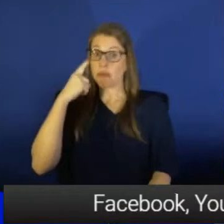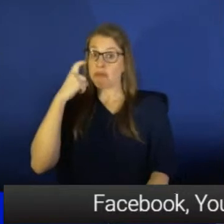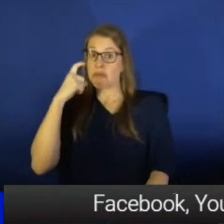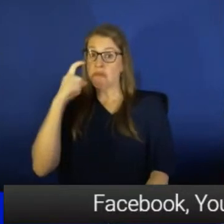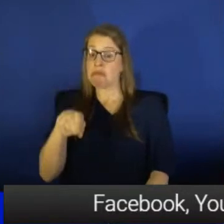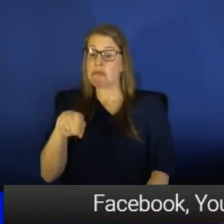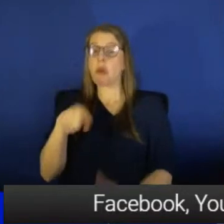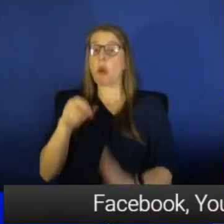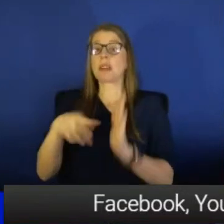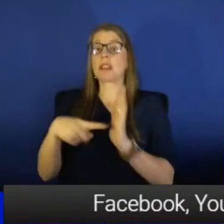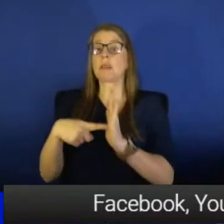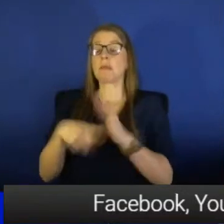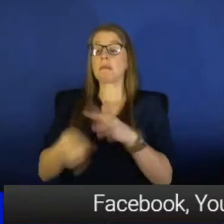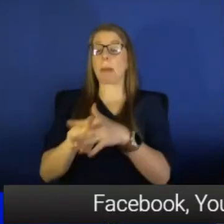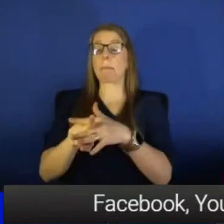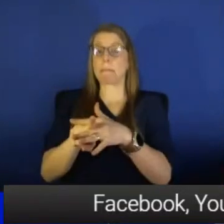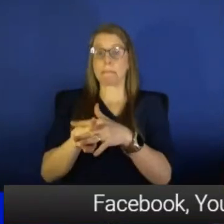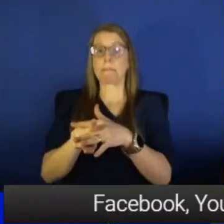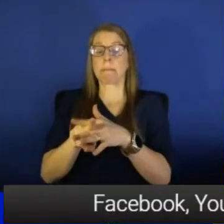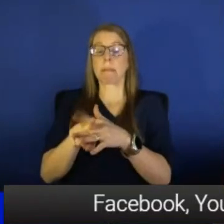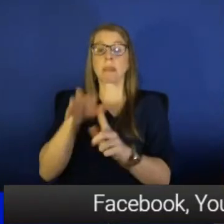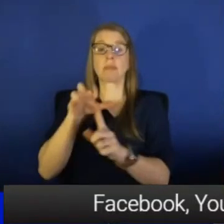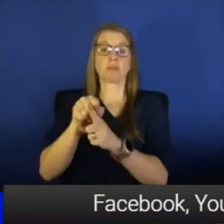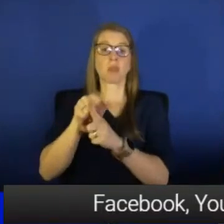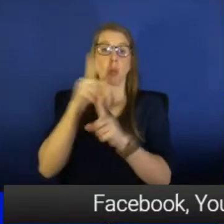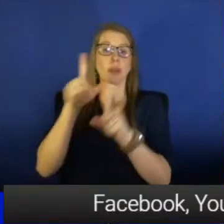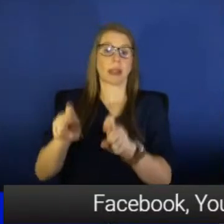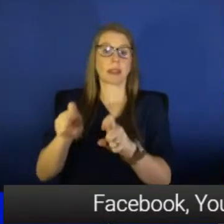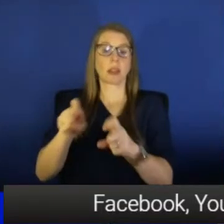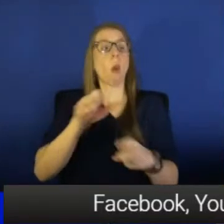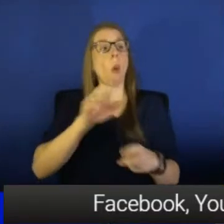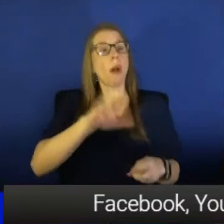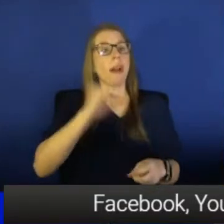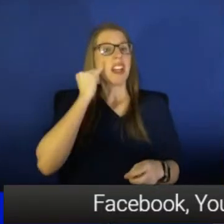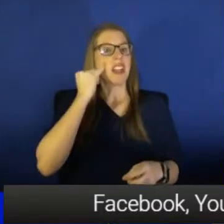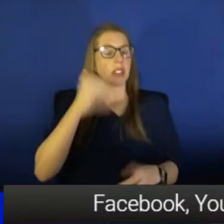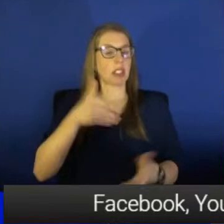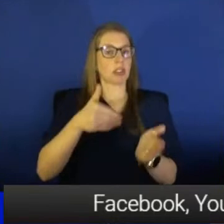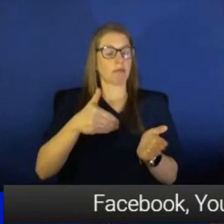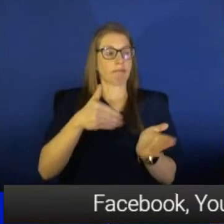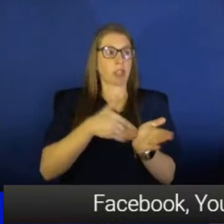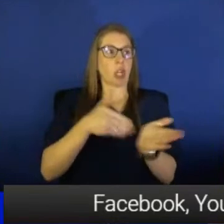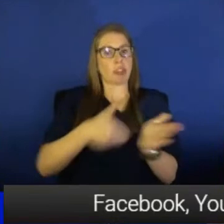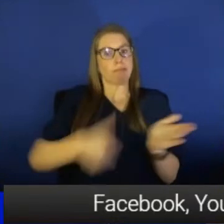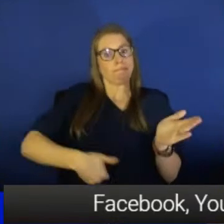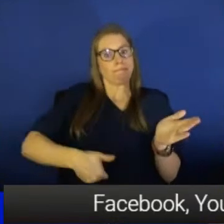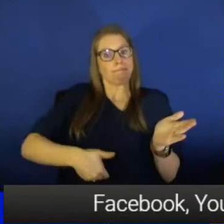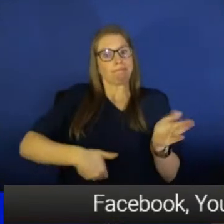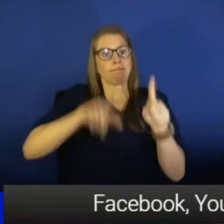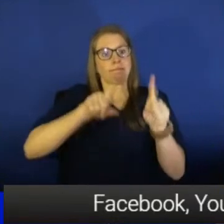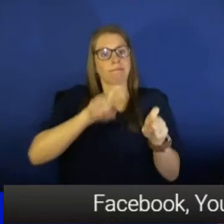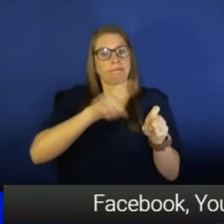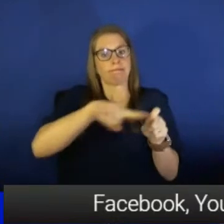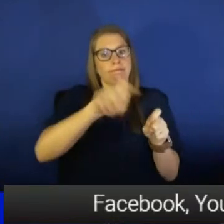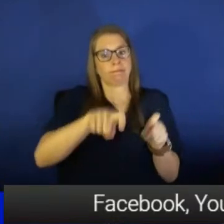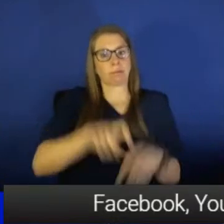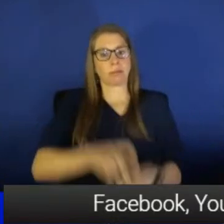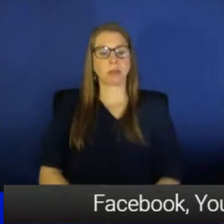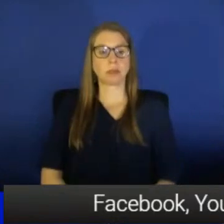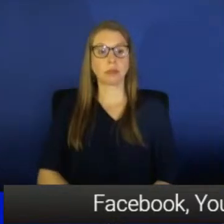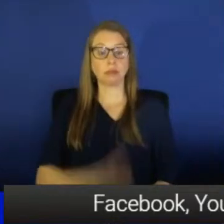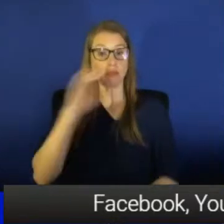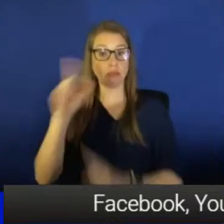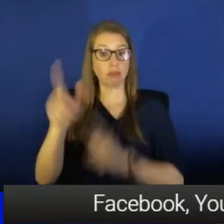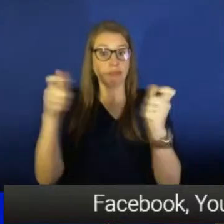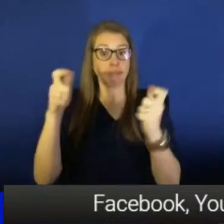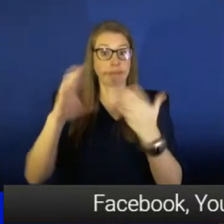that person to be tested. So I think that's playing a little bit of a role. But Jess, what we know is that some larger cities on the East Coast now